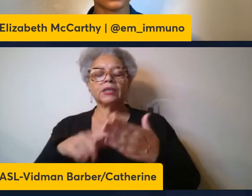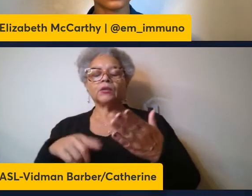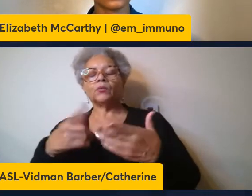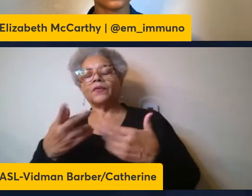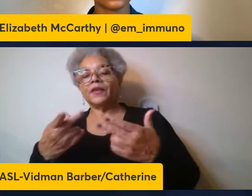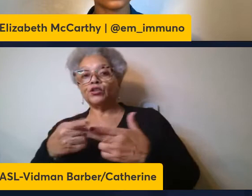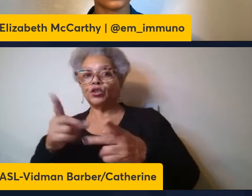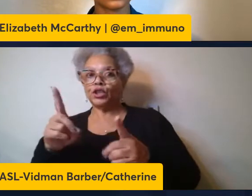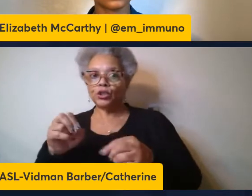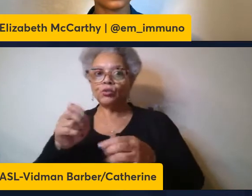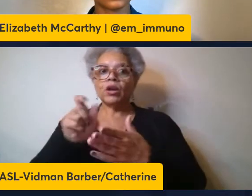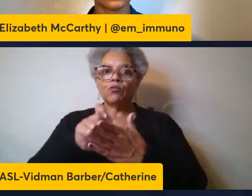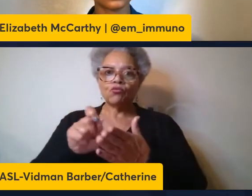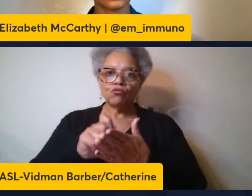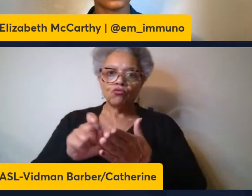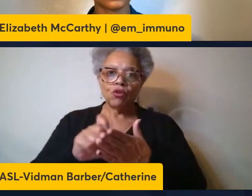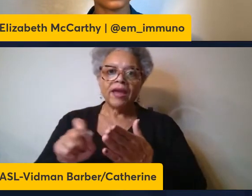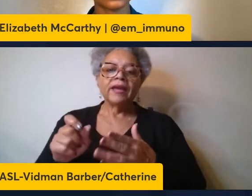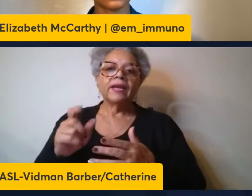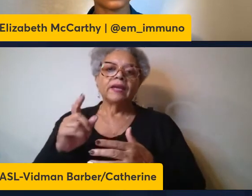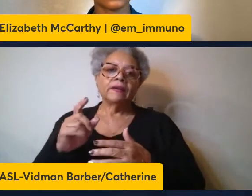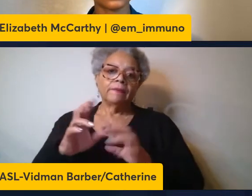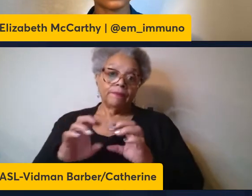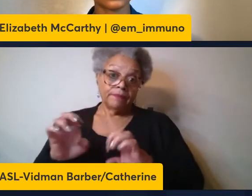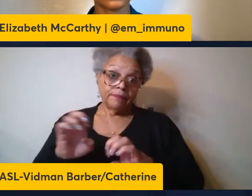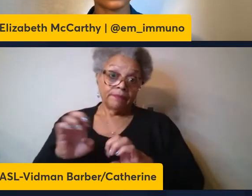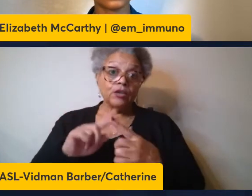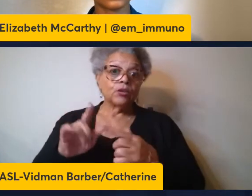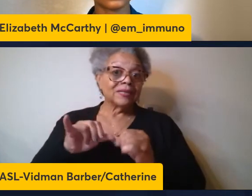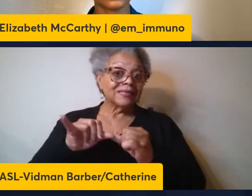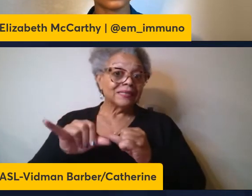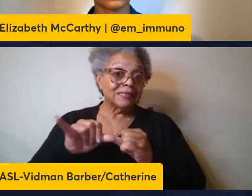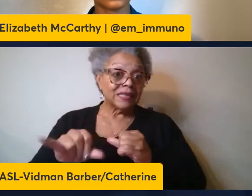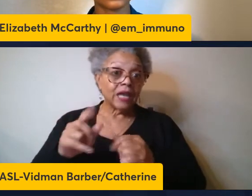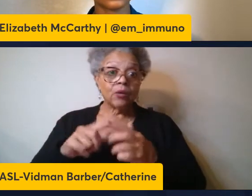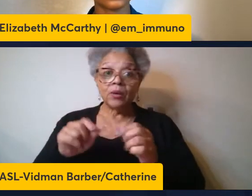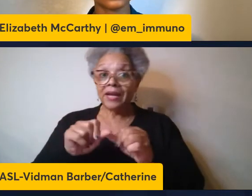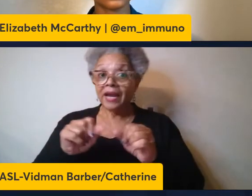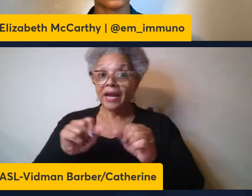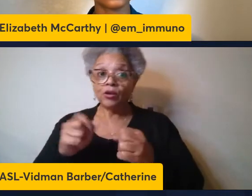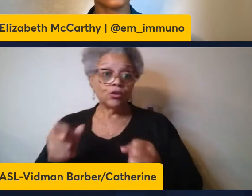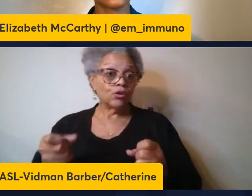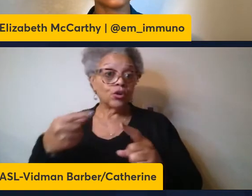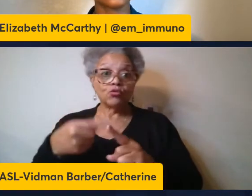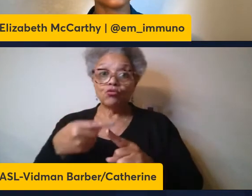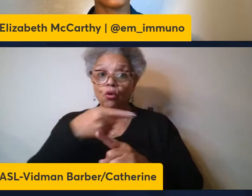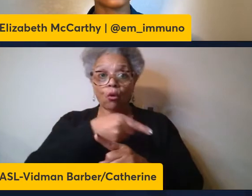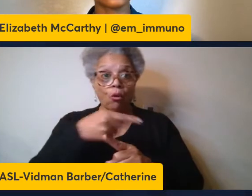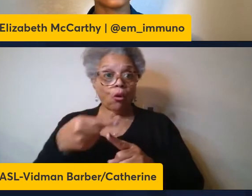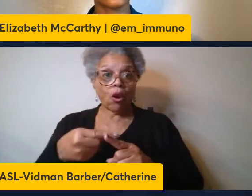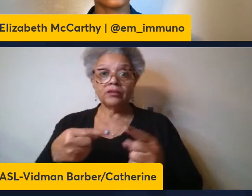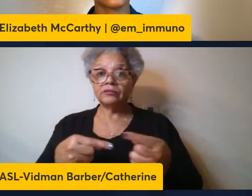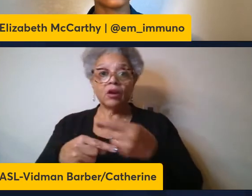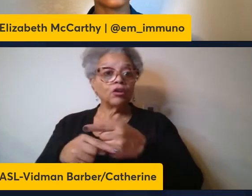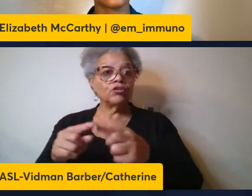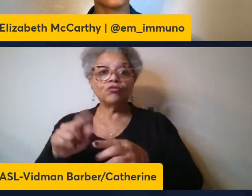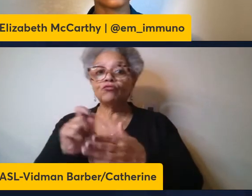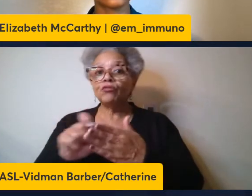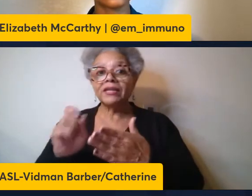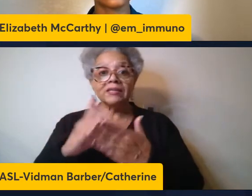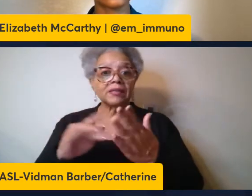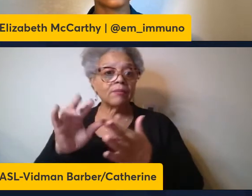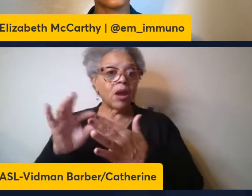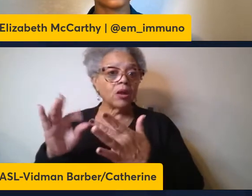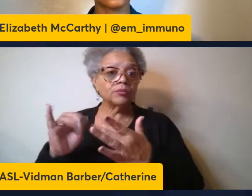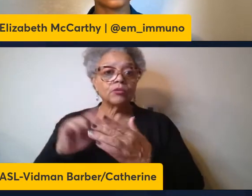has implications for, if you're going to stay in whichever field you're in or go across, just showing that you've maybe written some functions or written some